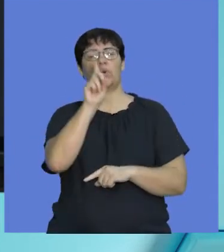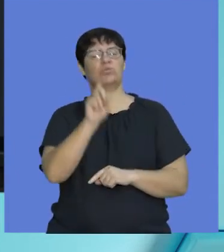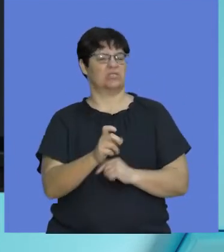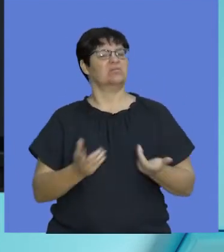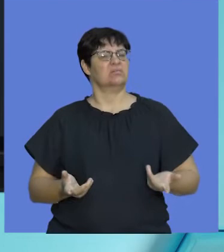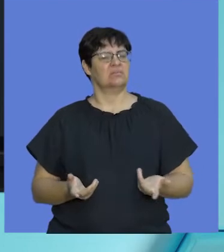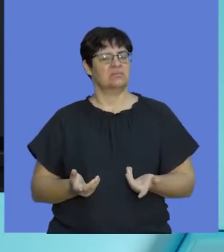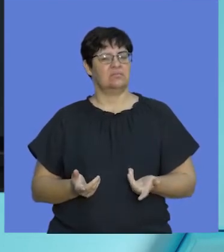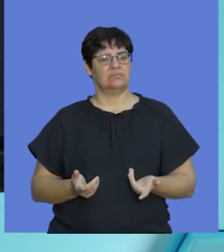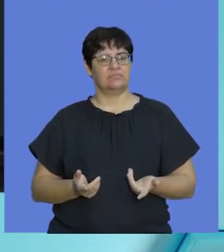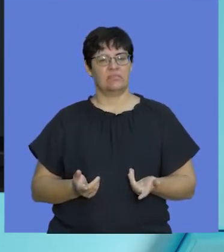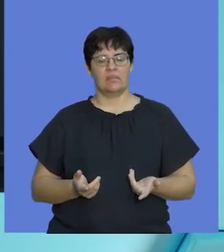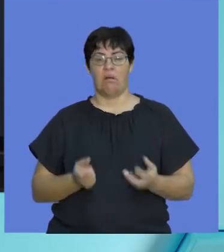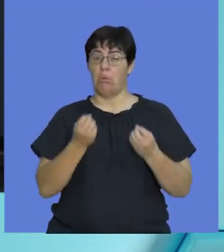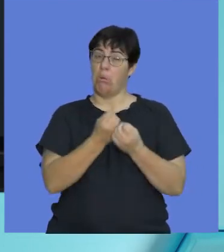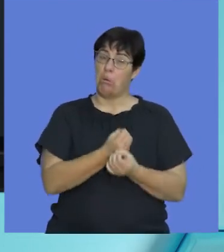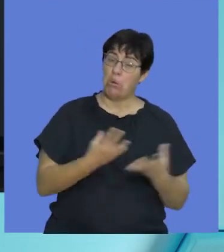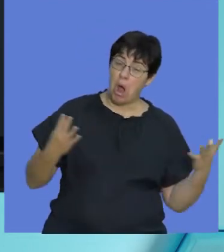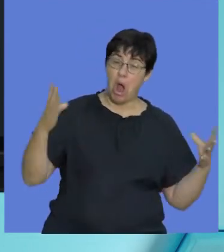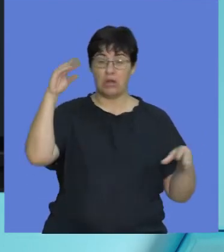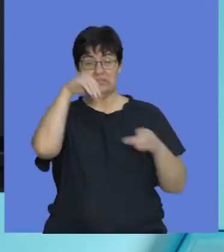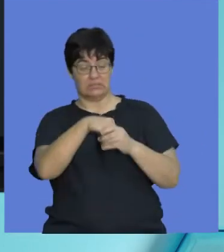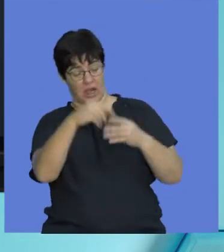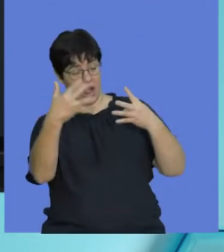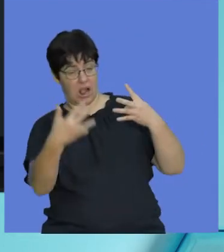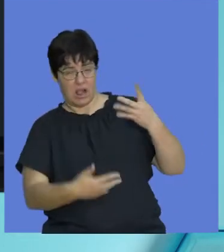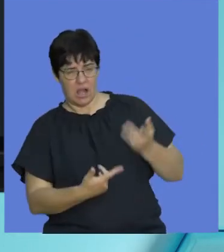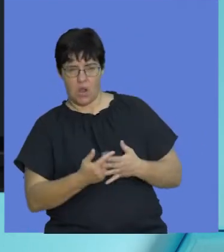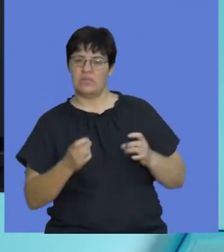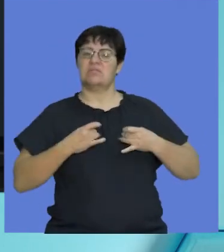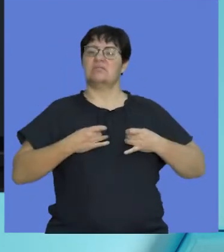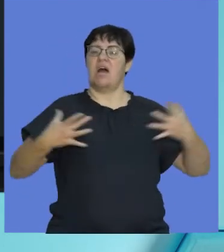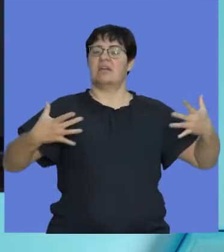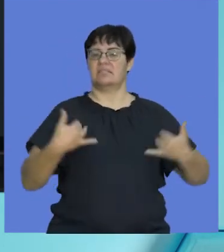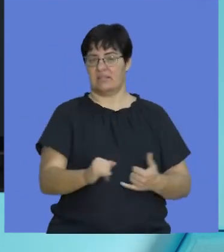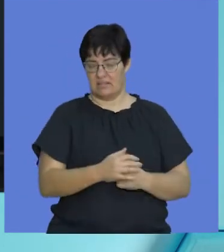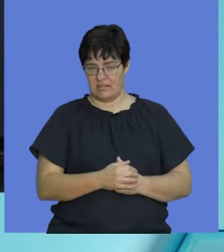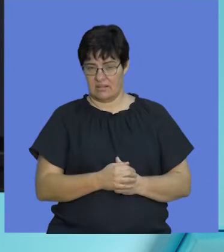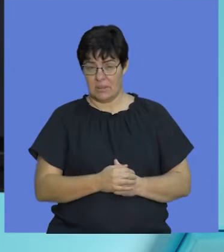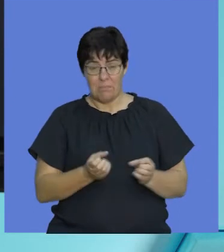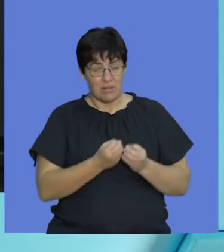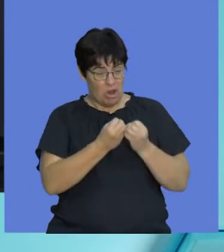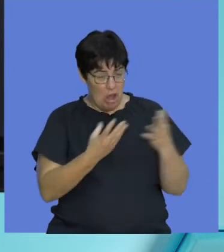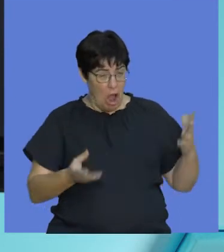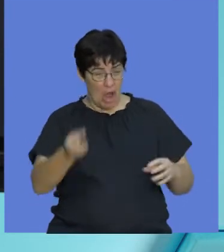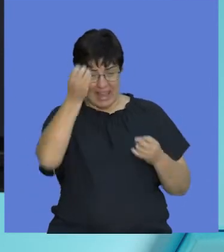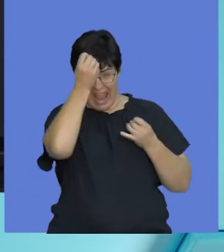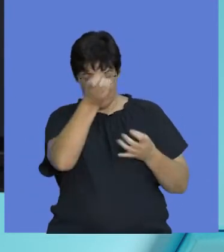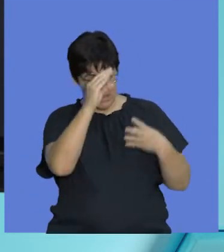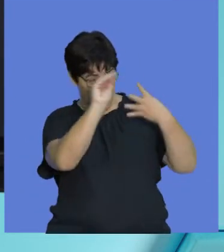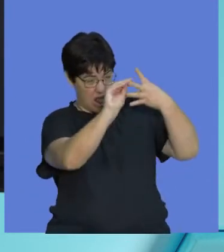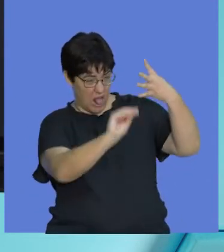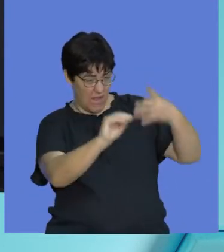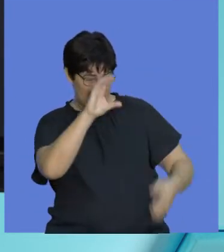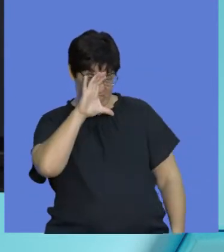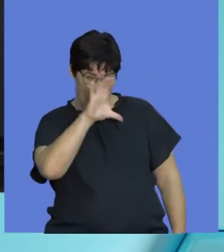sense that there wasn't a lot of stuff around it and we're still in the beginning part, but when there's lots of information given to you in a